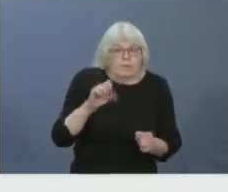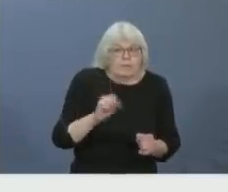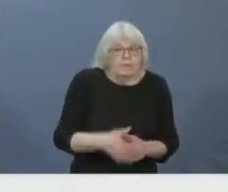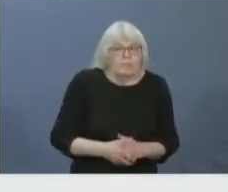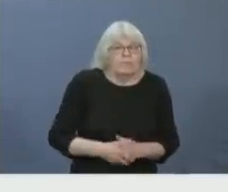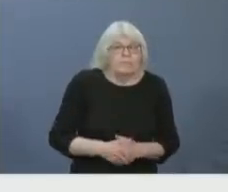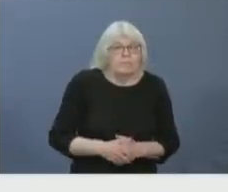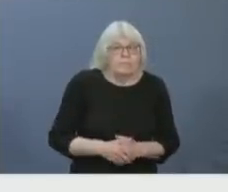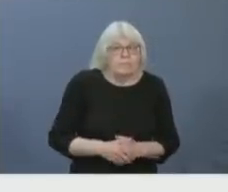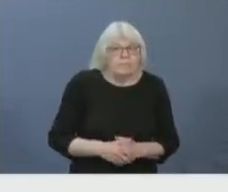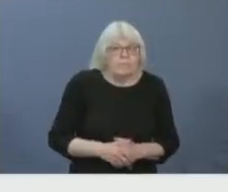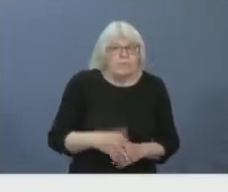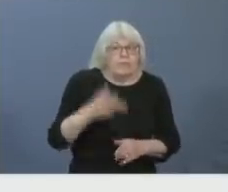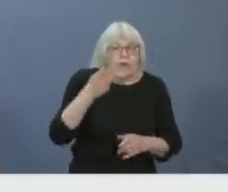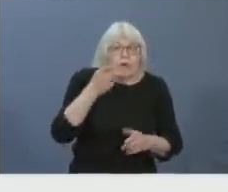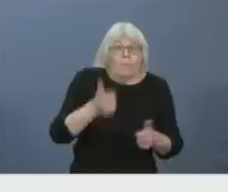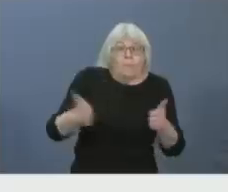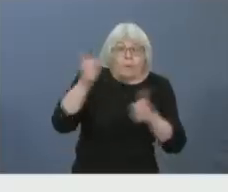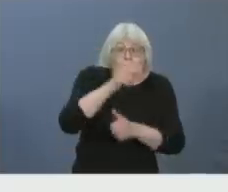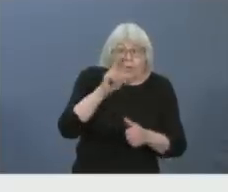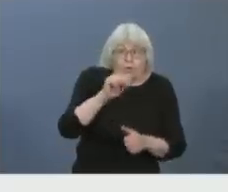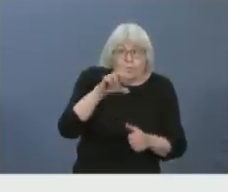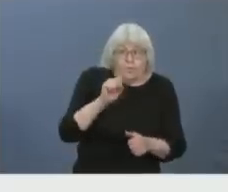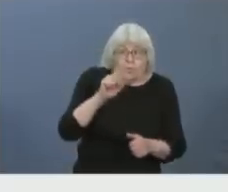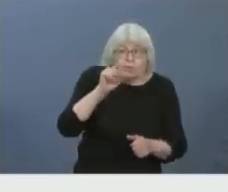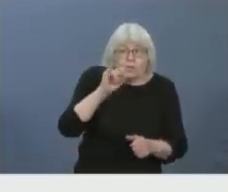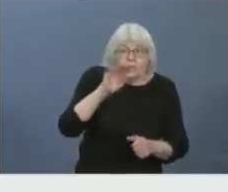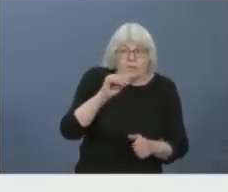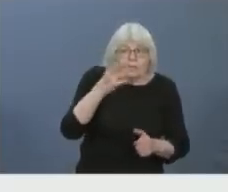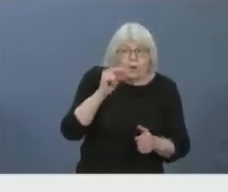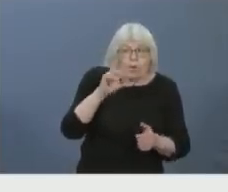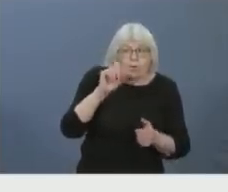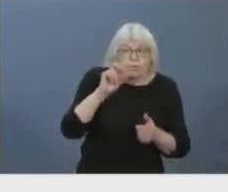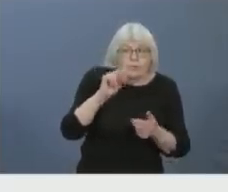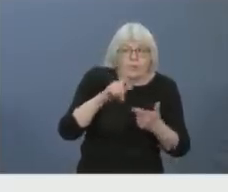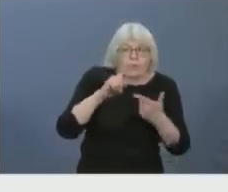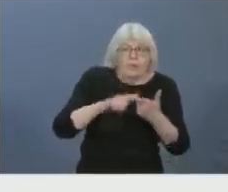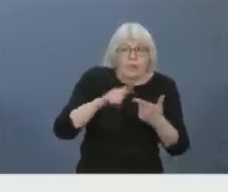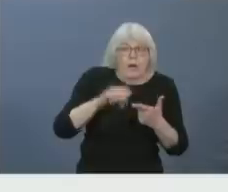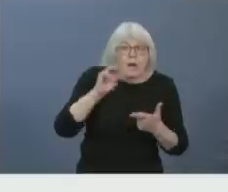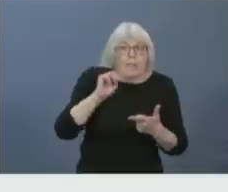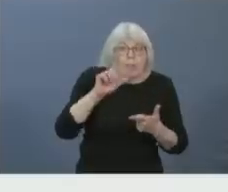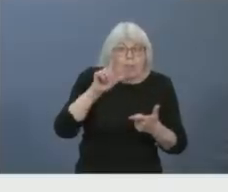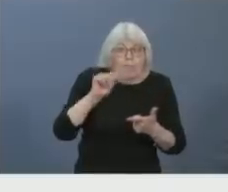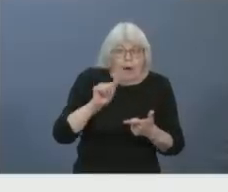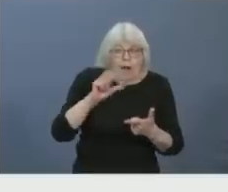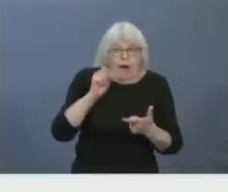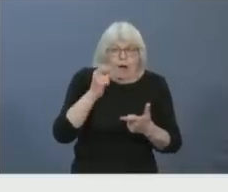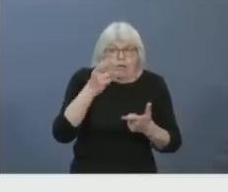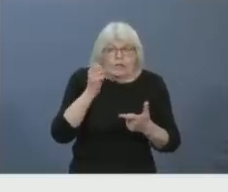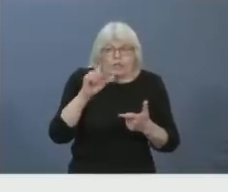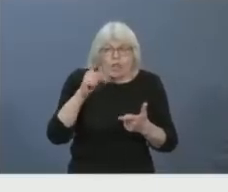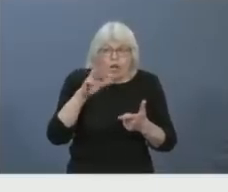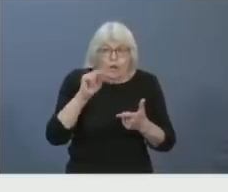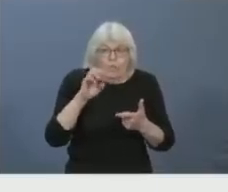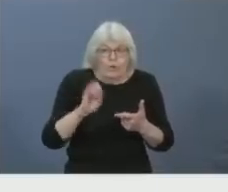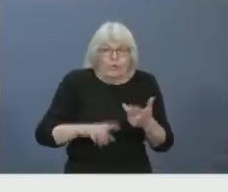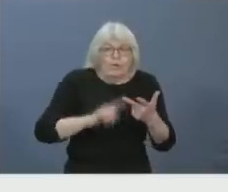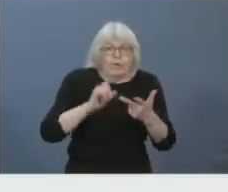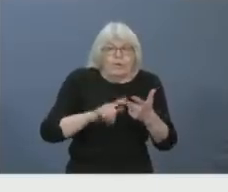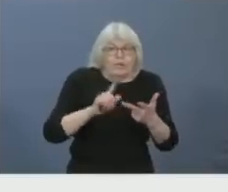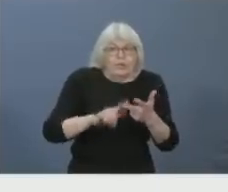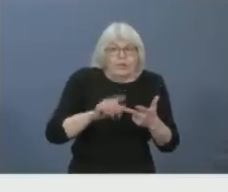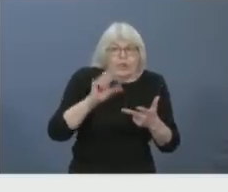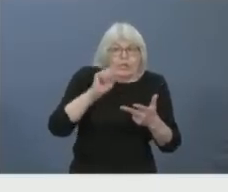of the Province of Nova Scotia, Nolan Young, MLA for Shelburne, Scott Tingley, Manager of Forest